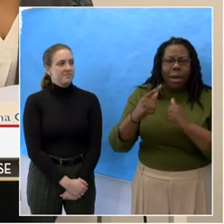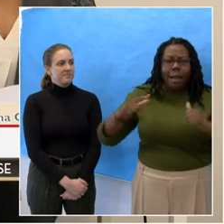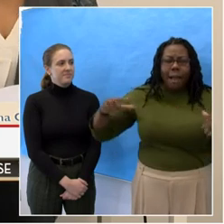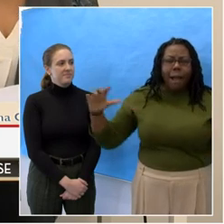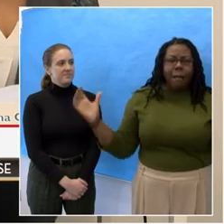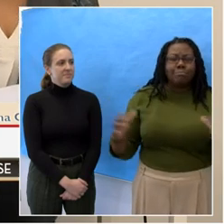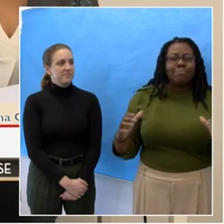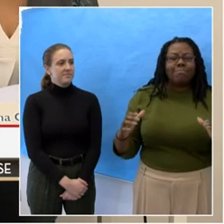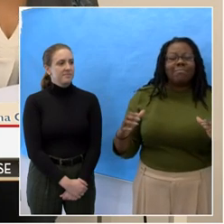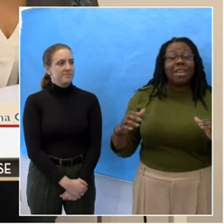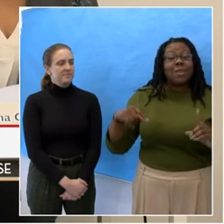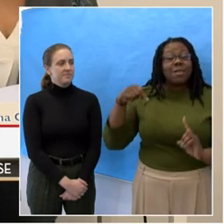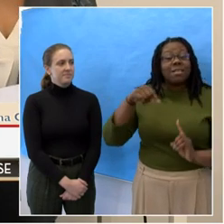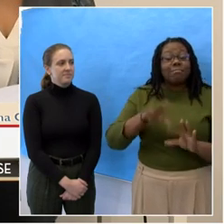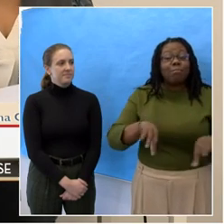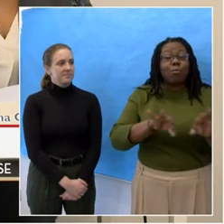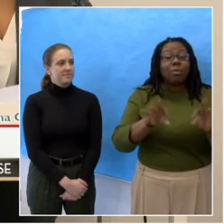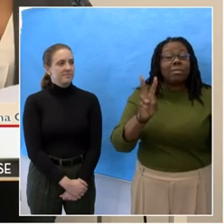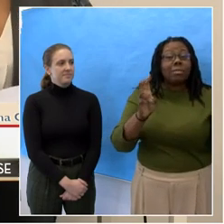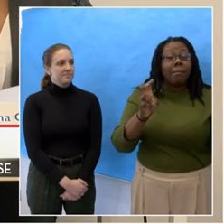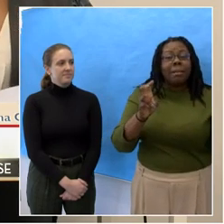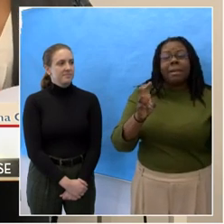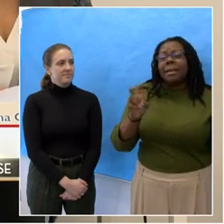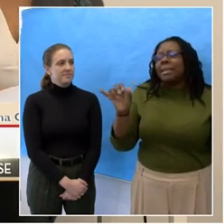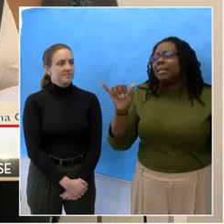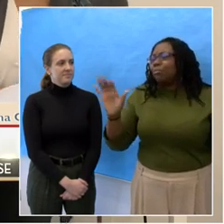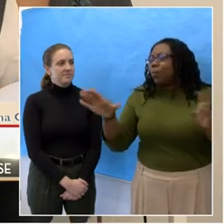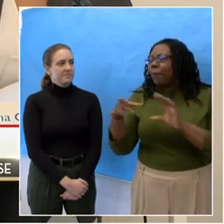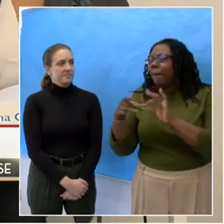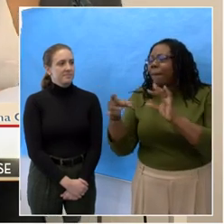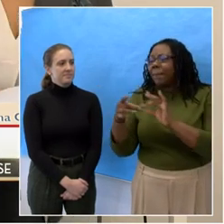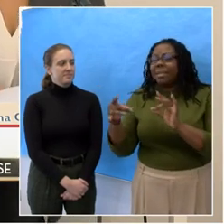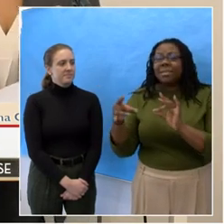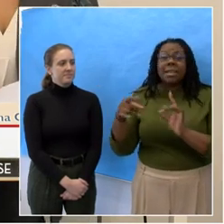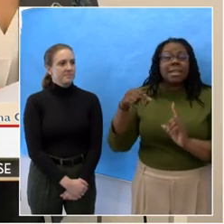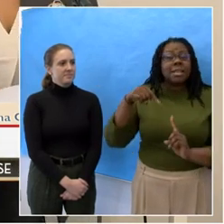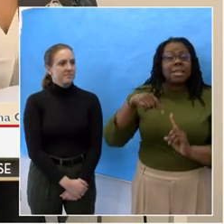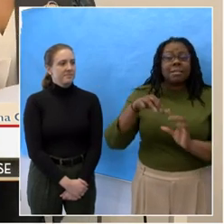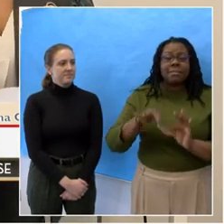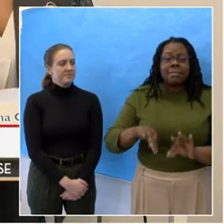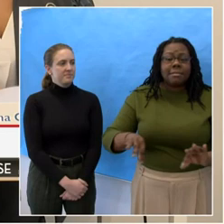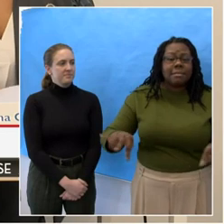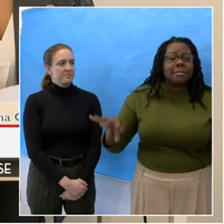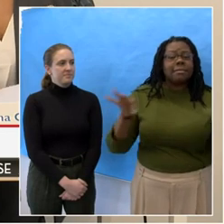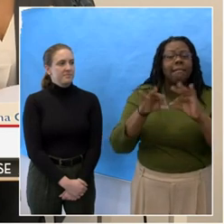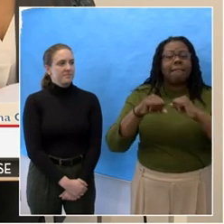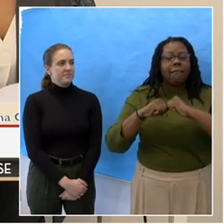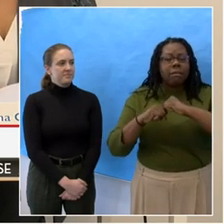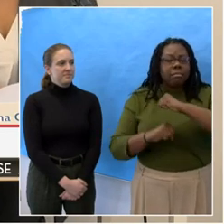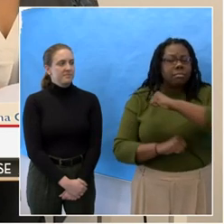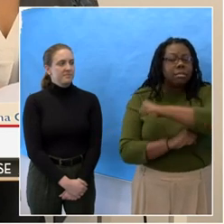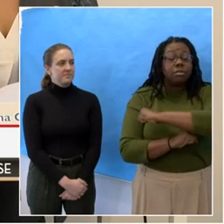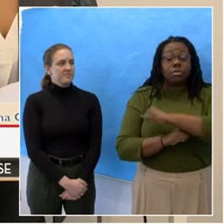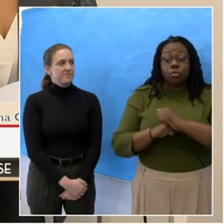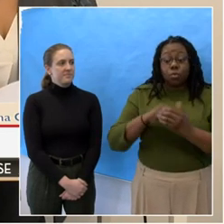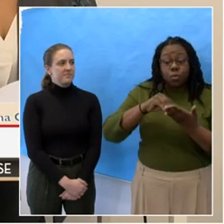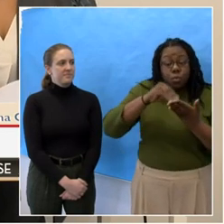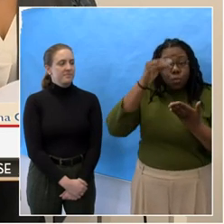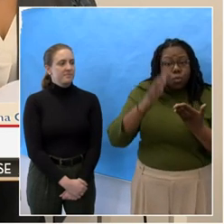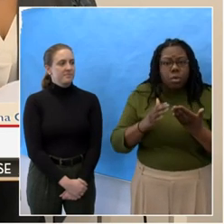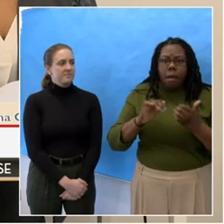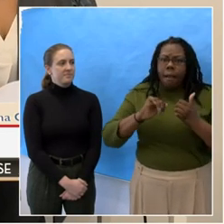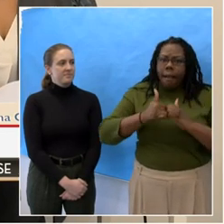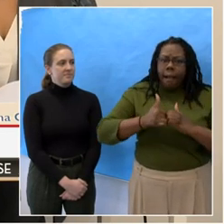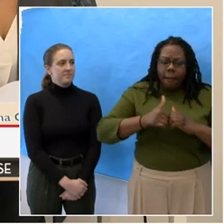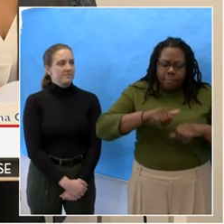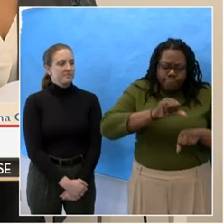this important topic. As my colleague said, this is a critical foundation of how students perform in mathematics, how